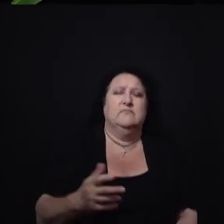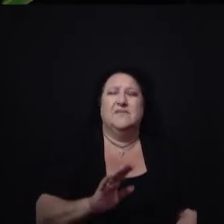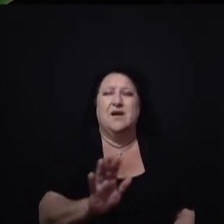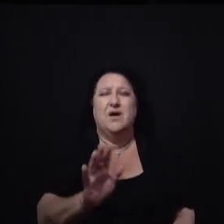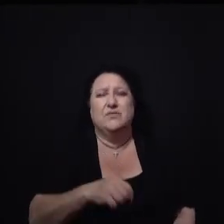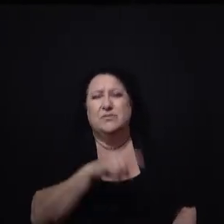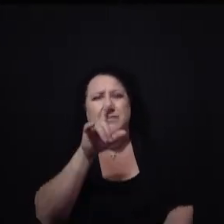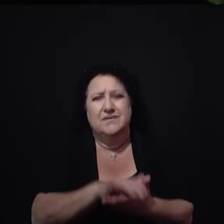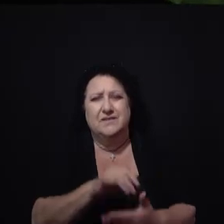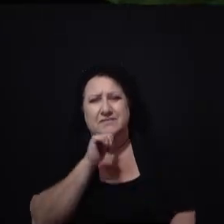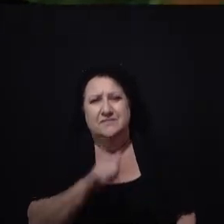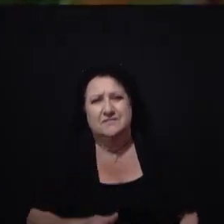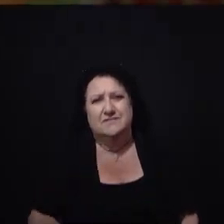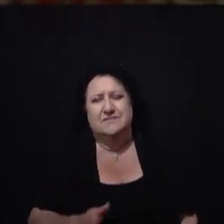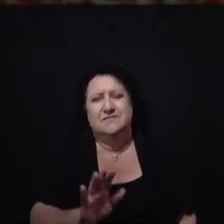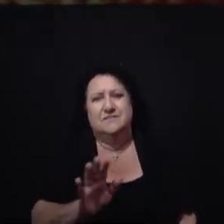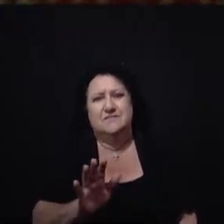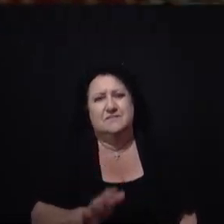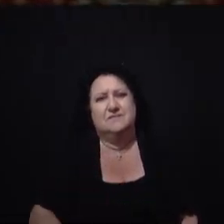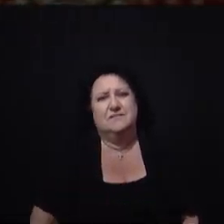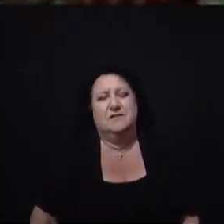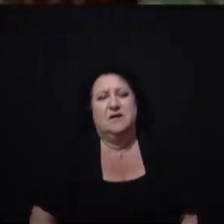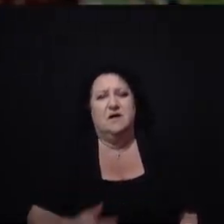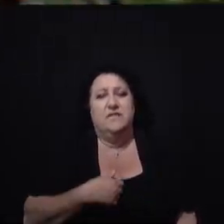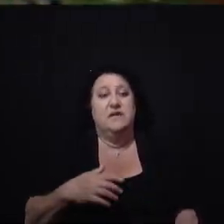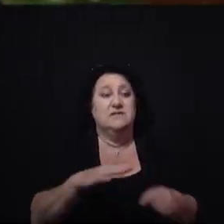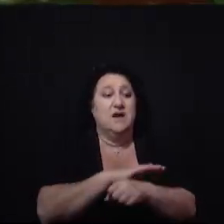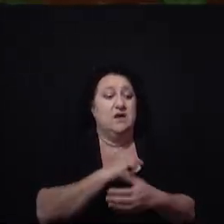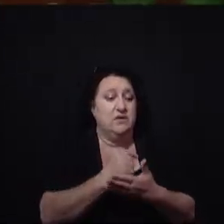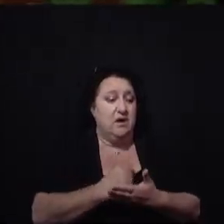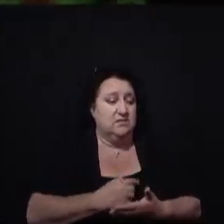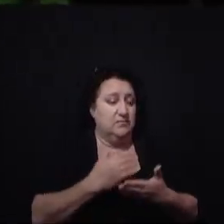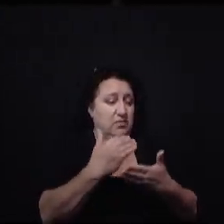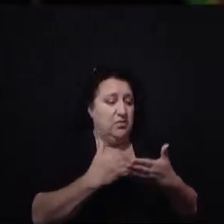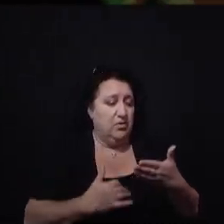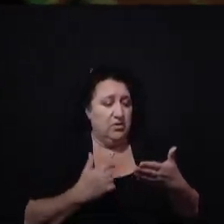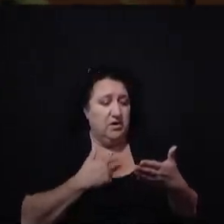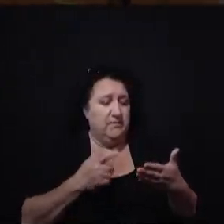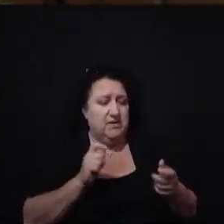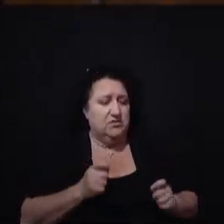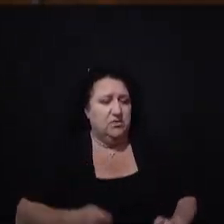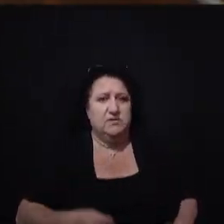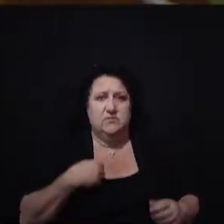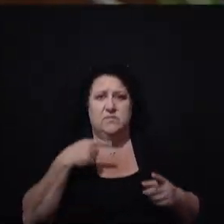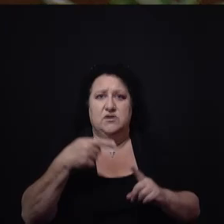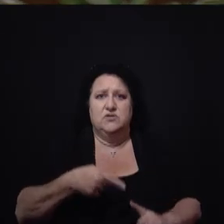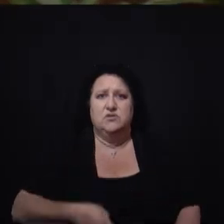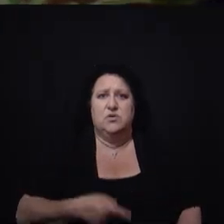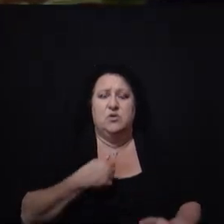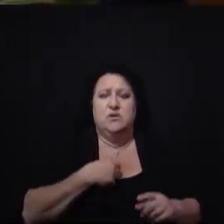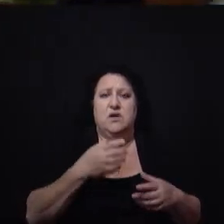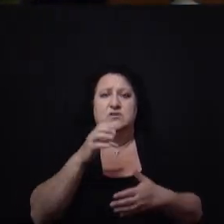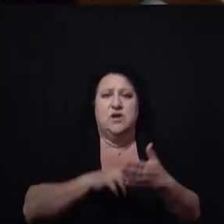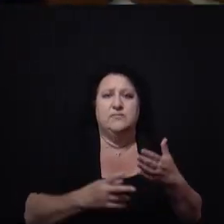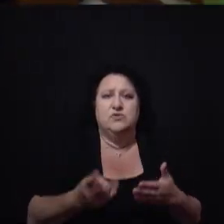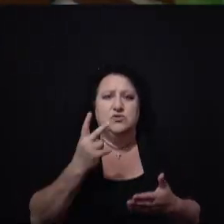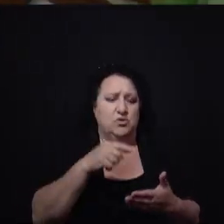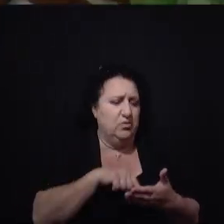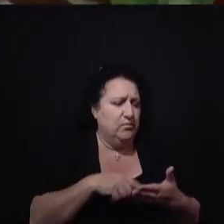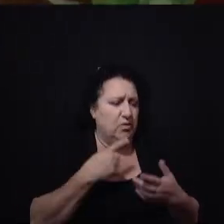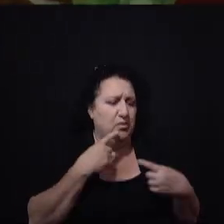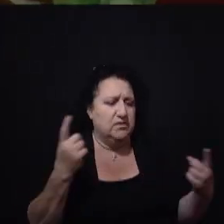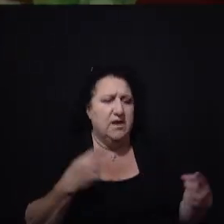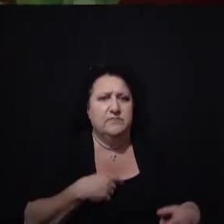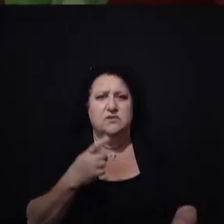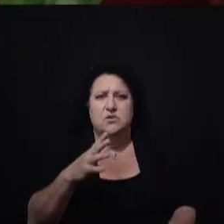The entirety of the gospel is about transformation. The entirety of the gospel, my God, chapter 2, but you were dead in